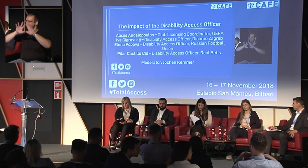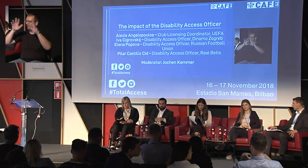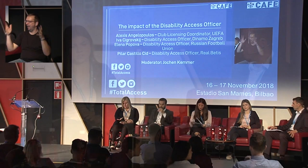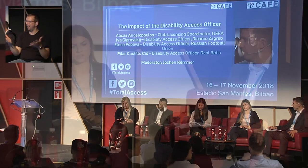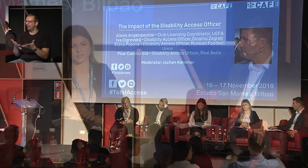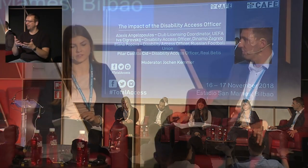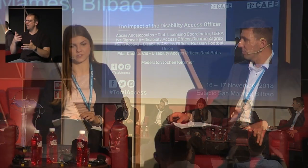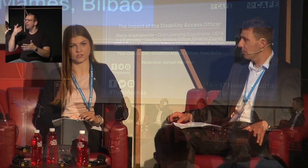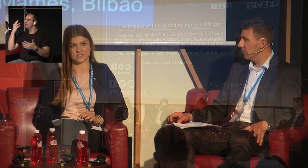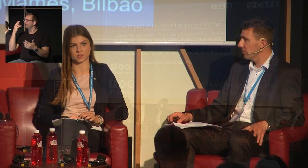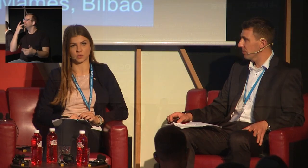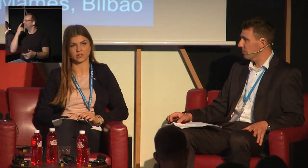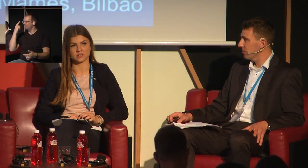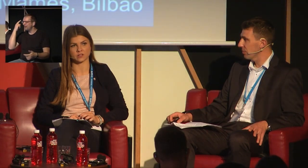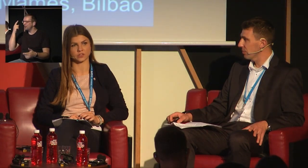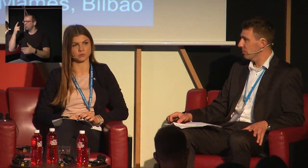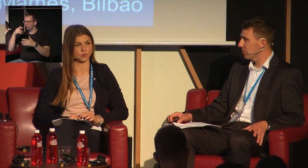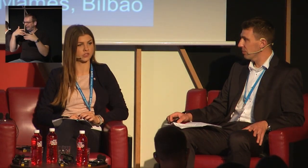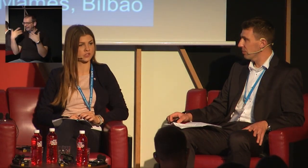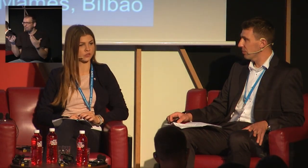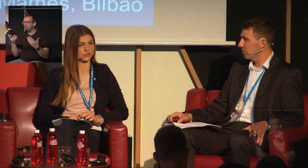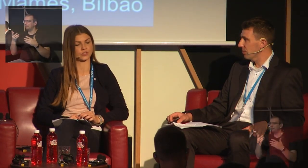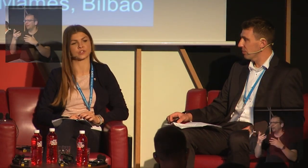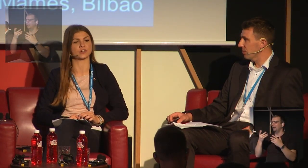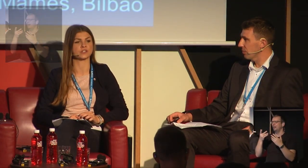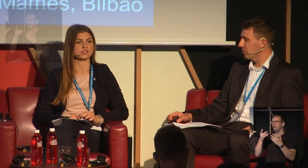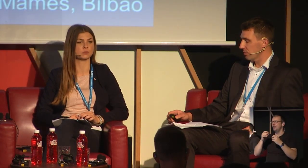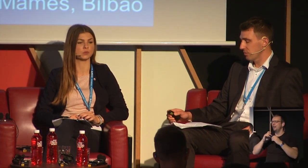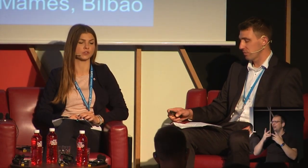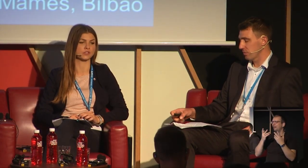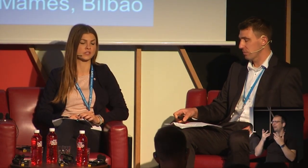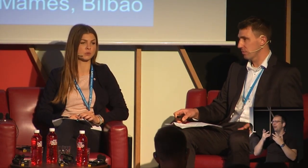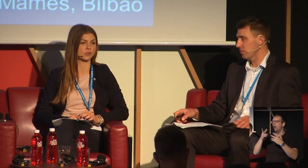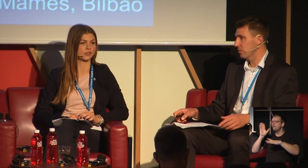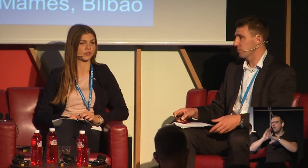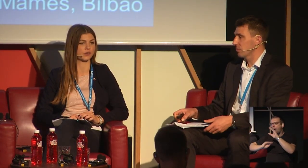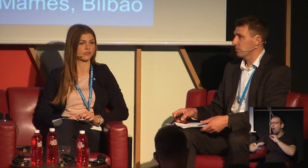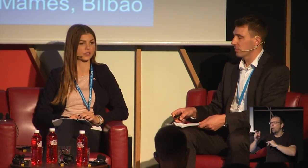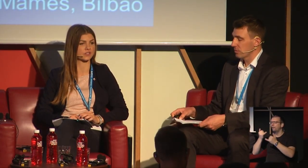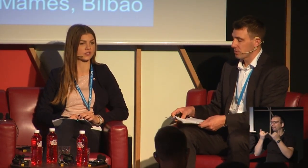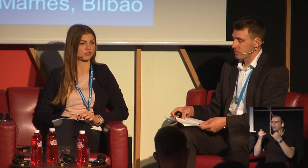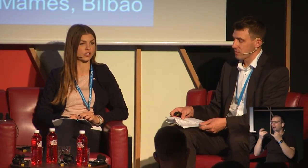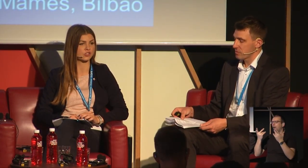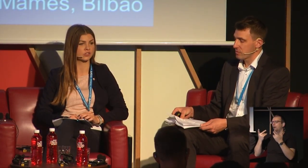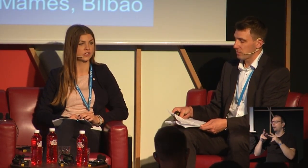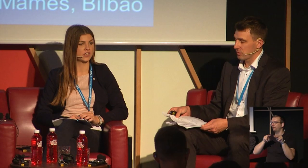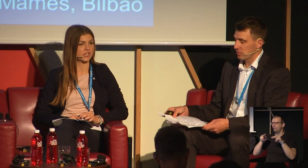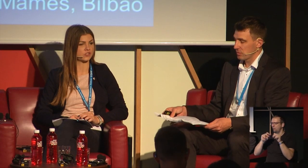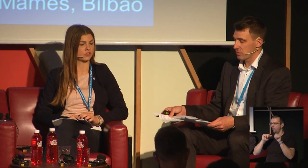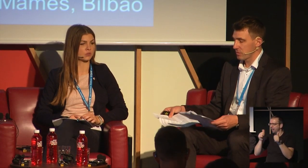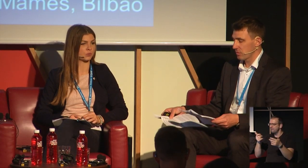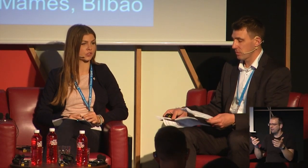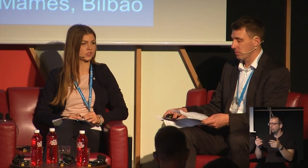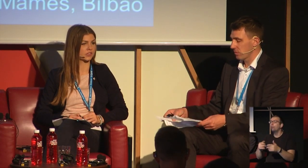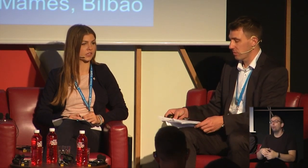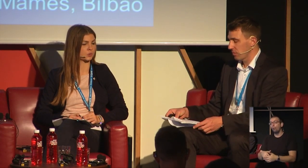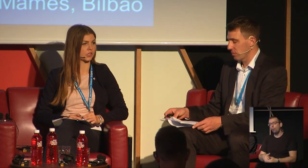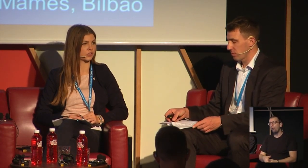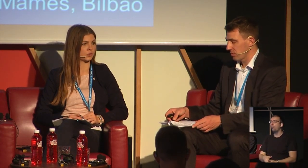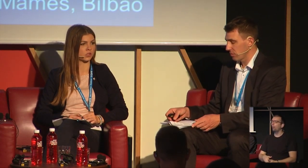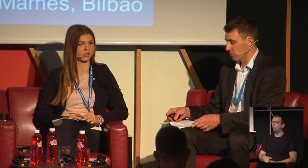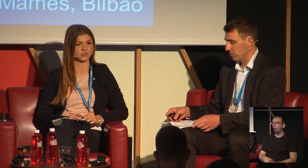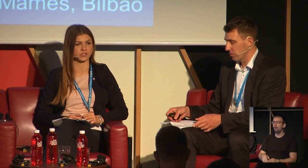of all, I think that raising awareness of the importance of disabled fans integration is really important,